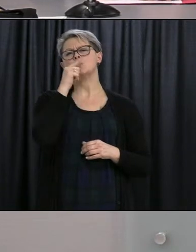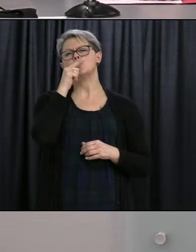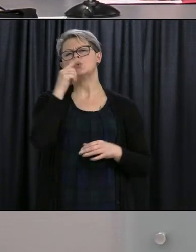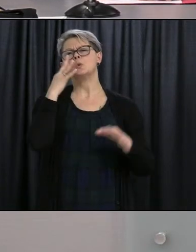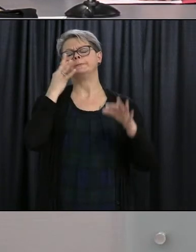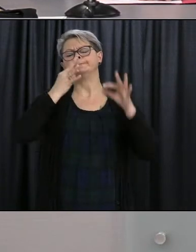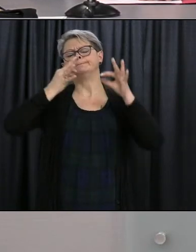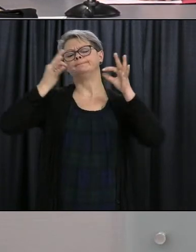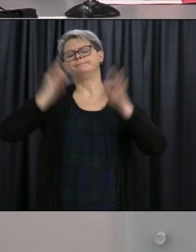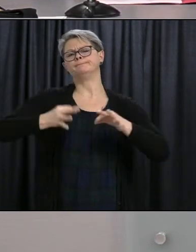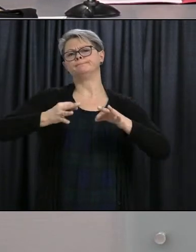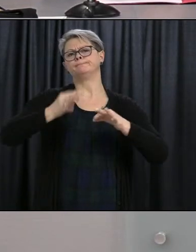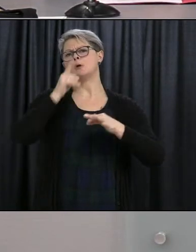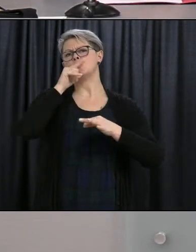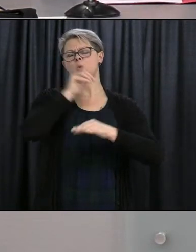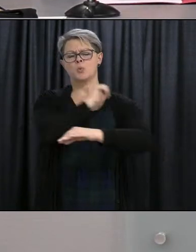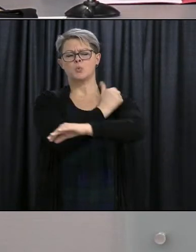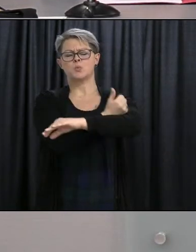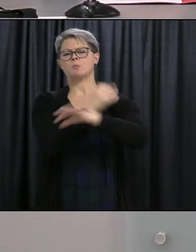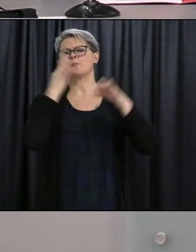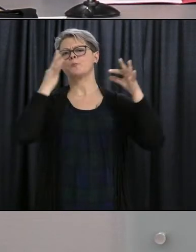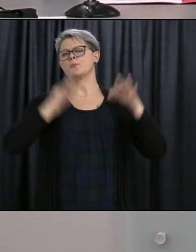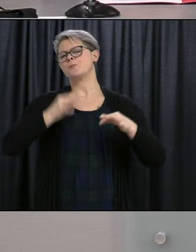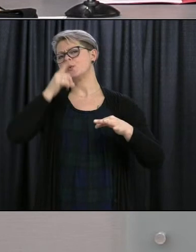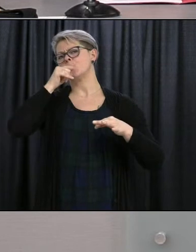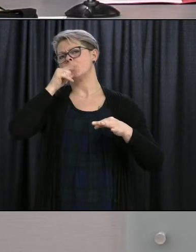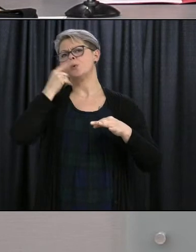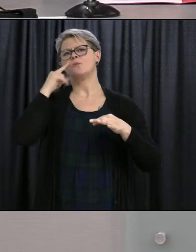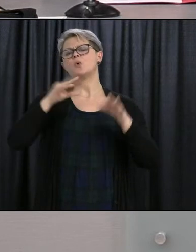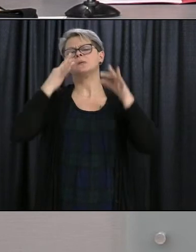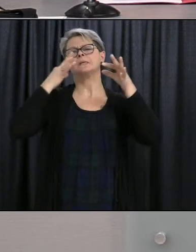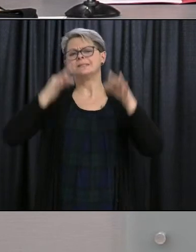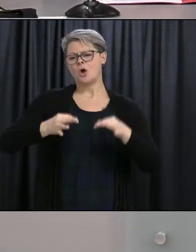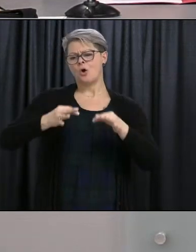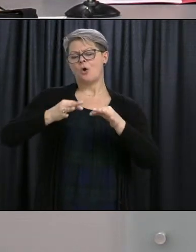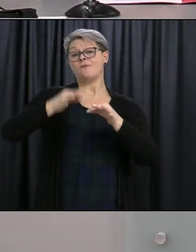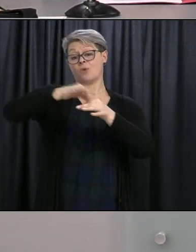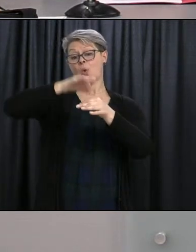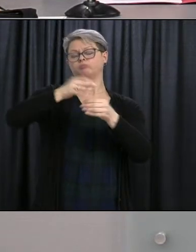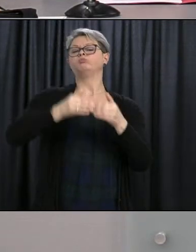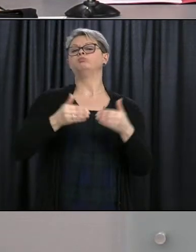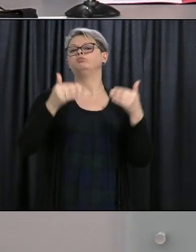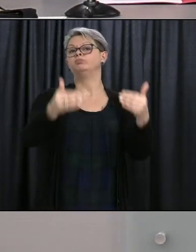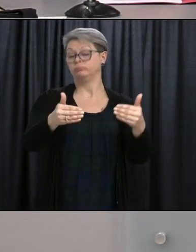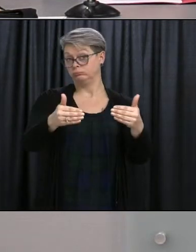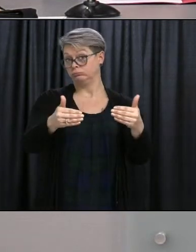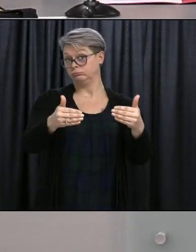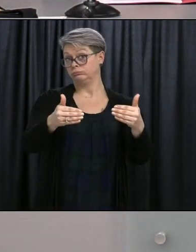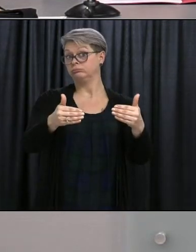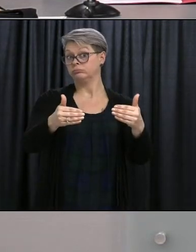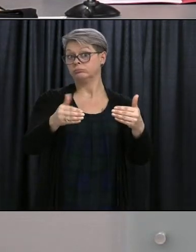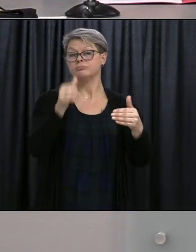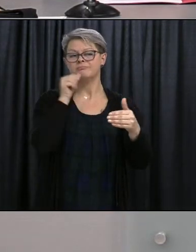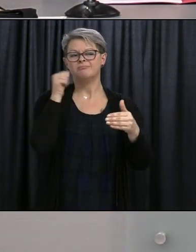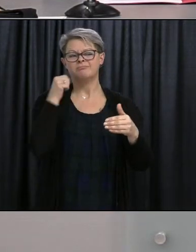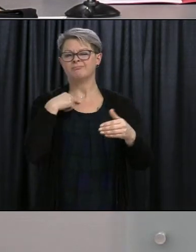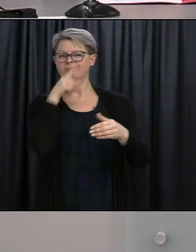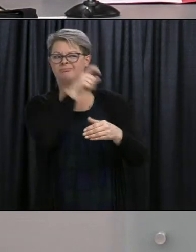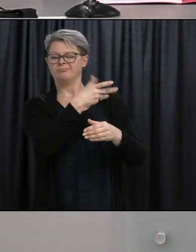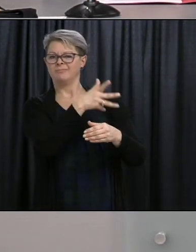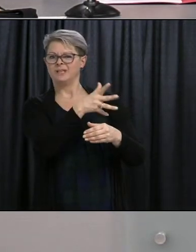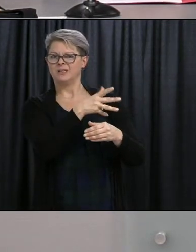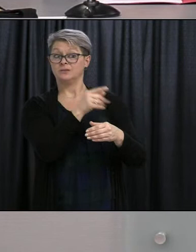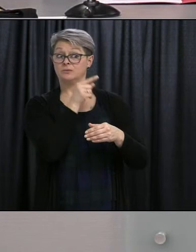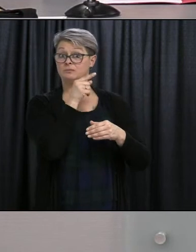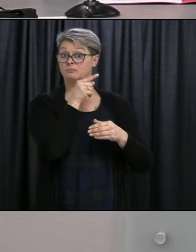decision. You said your view was that you didn't have the authority to do that, but has there been any review of that